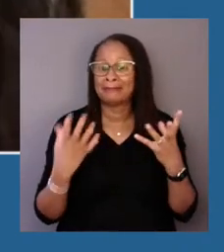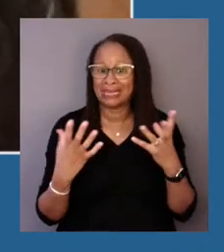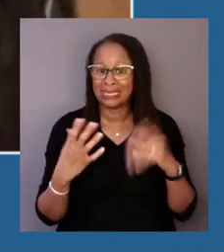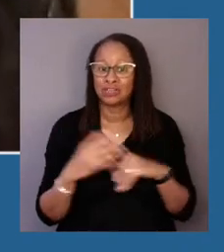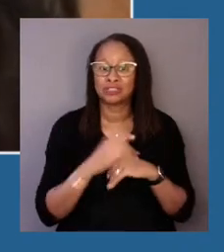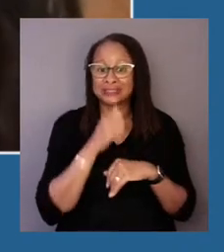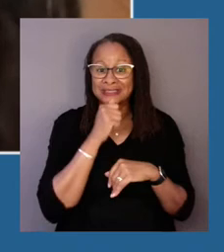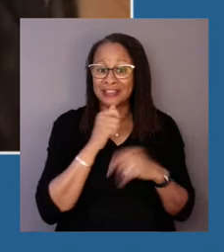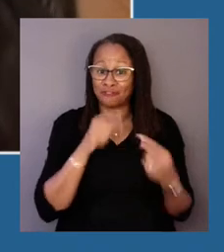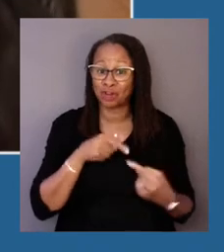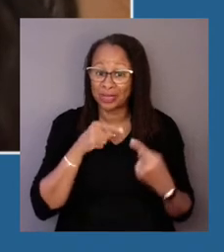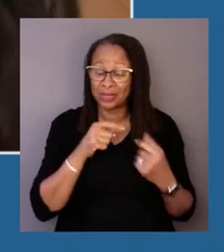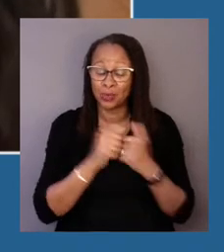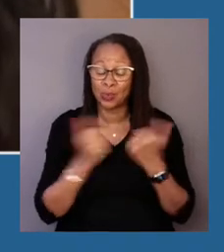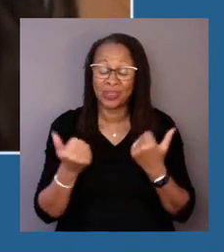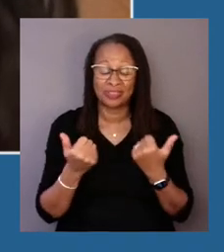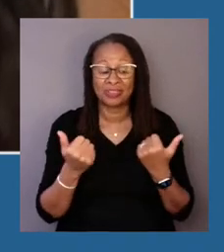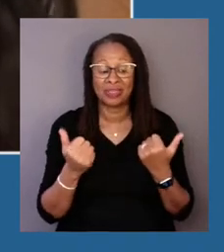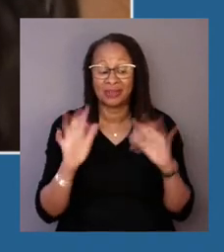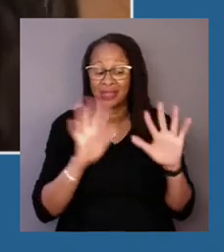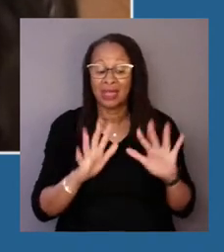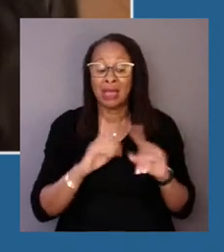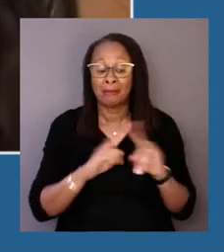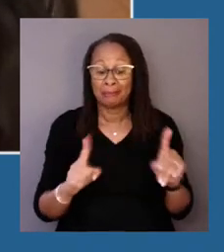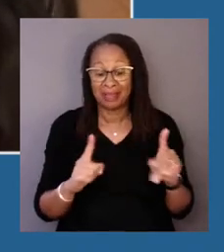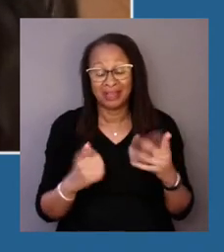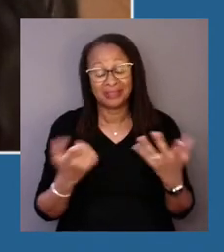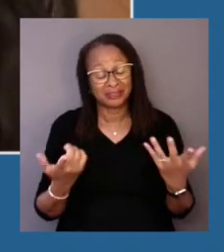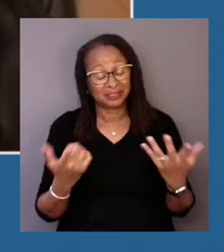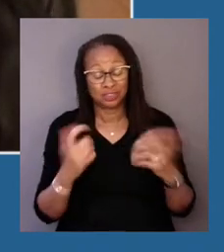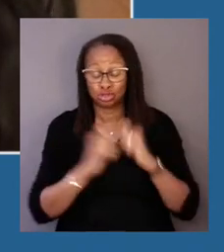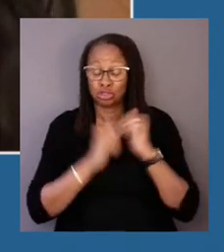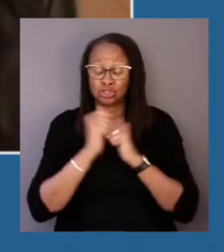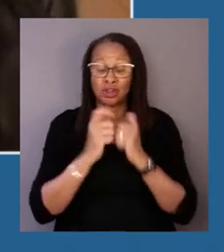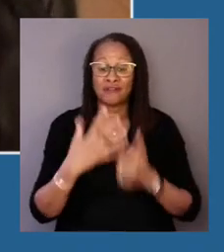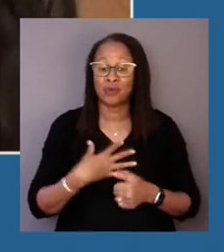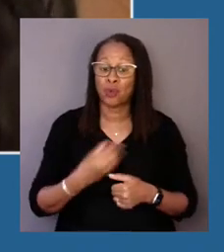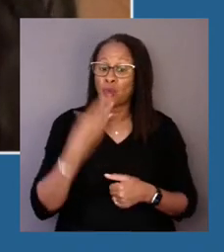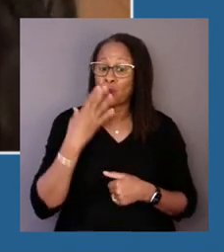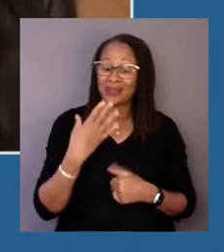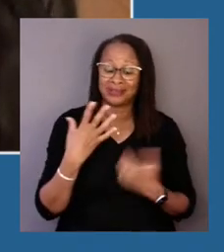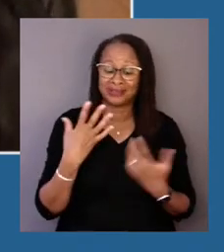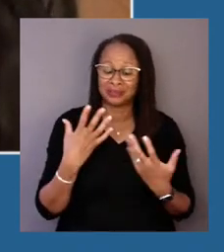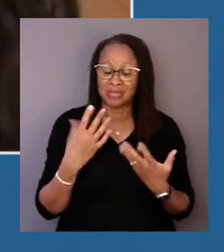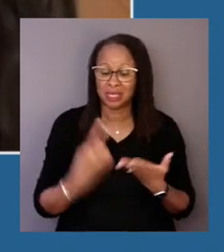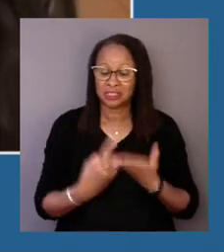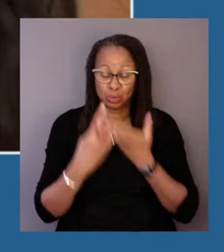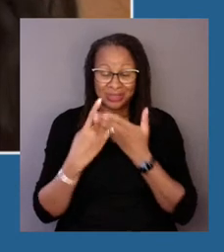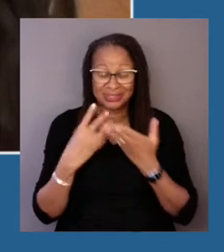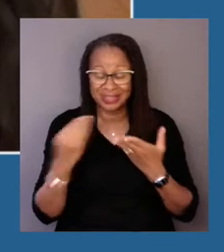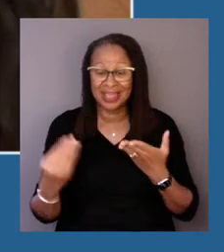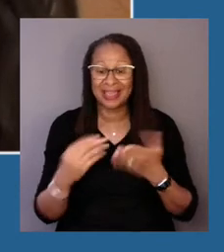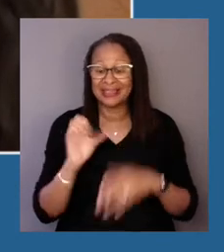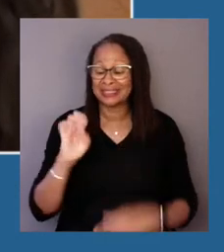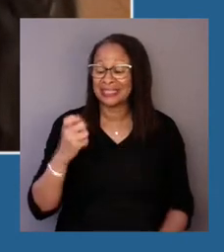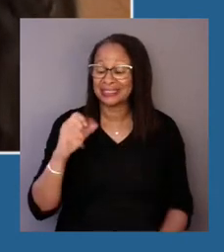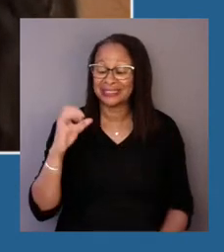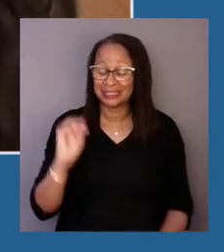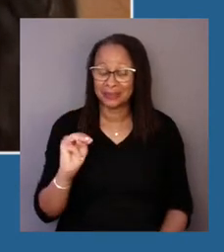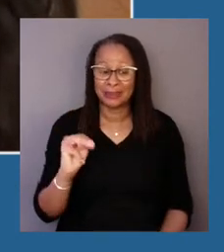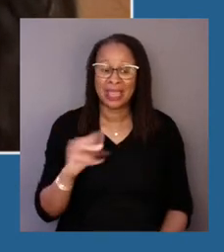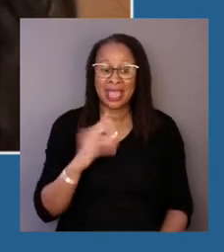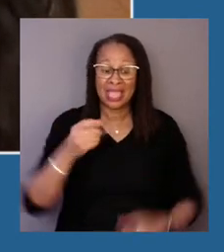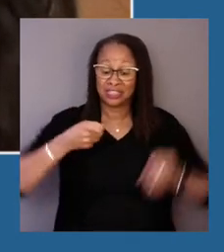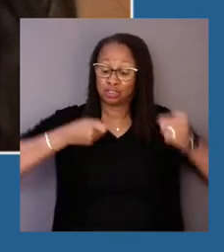supremacy and sexism and the rain, it's not too much to say, the fossil